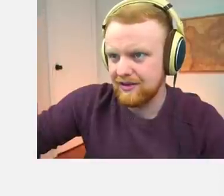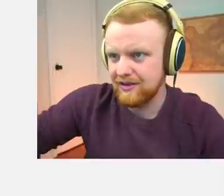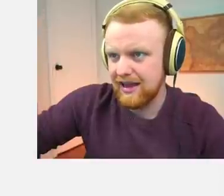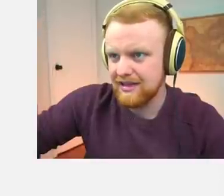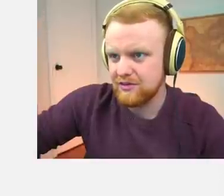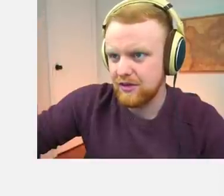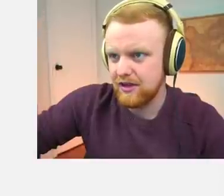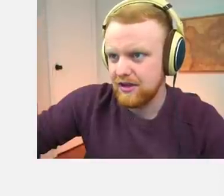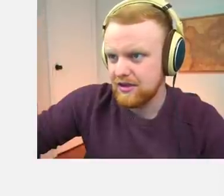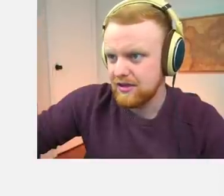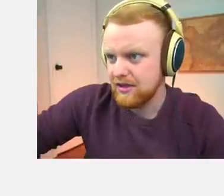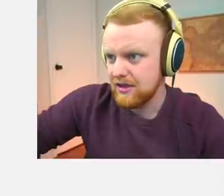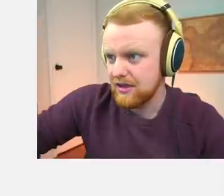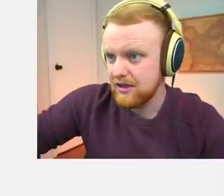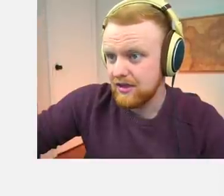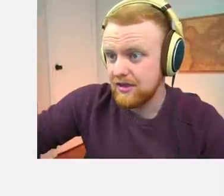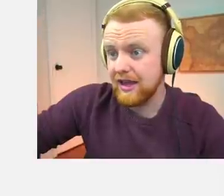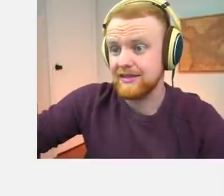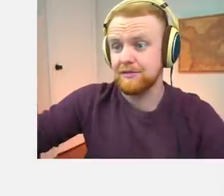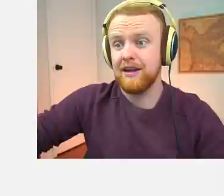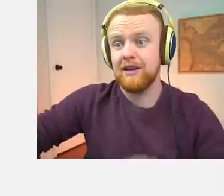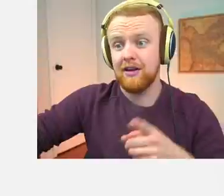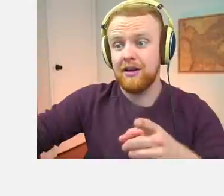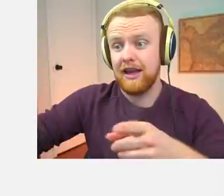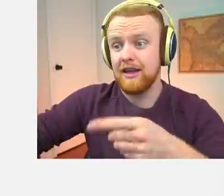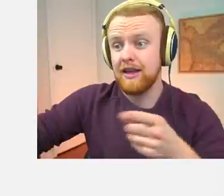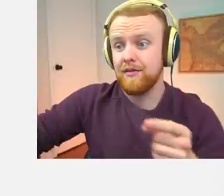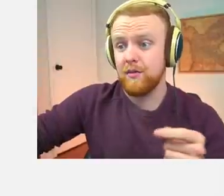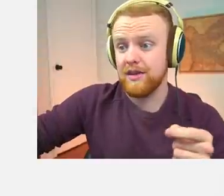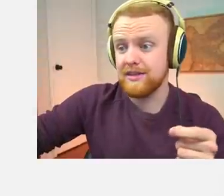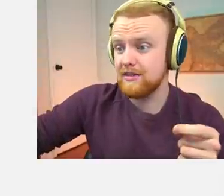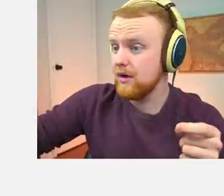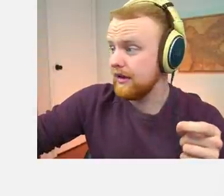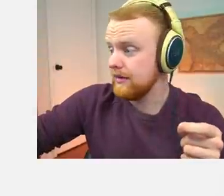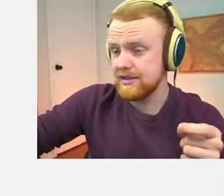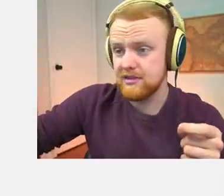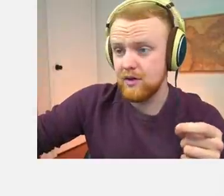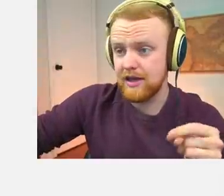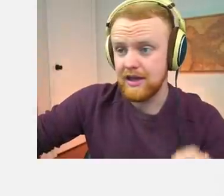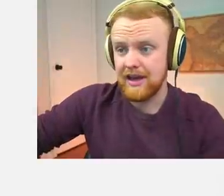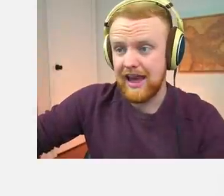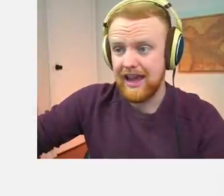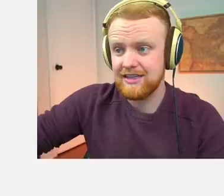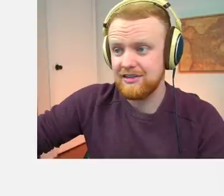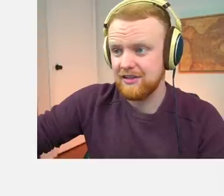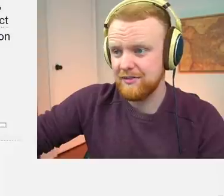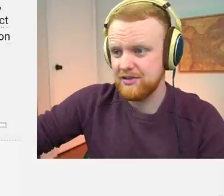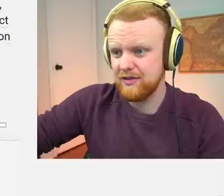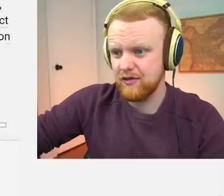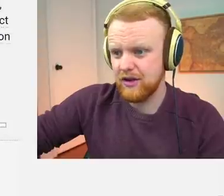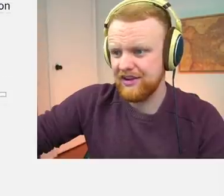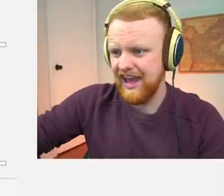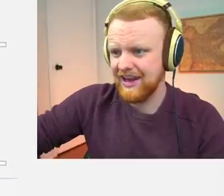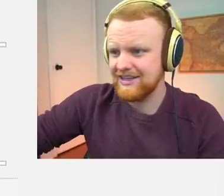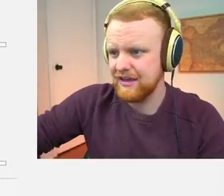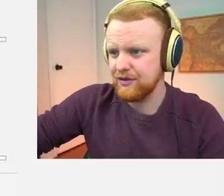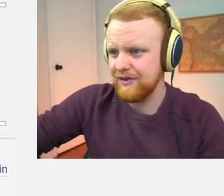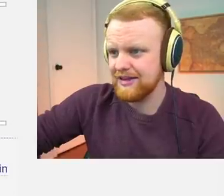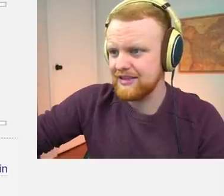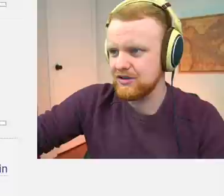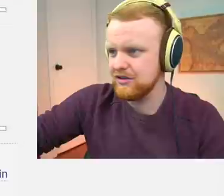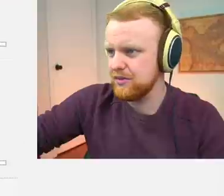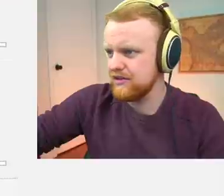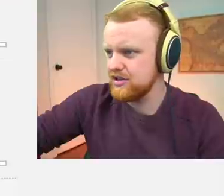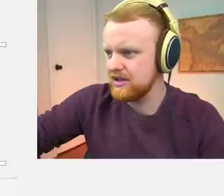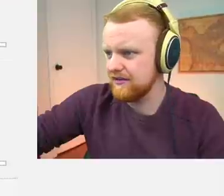so it's probably the last one. Yes, right here, okay. This is the one. Let me zoom in for you. An act to